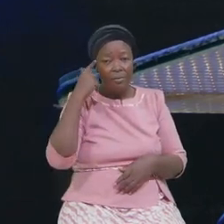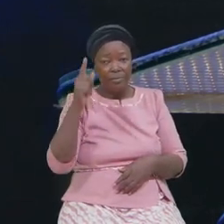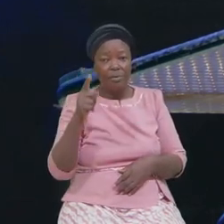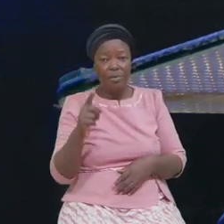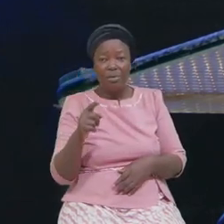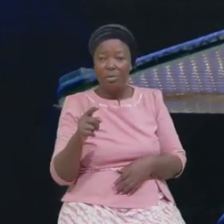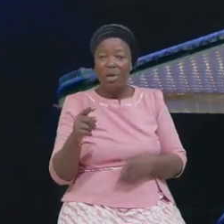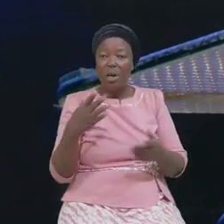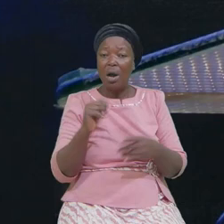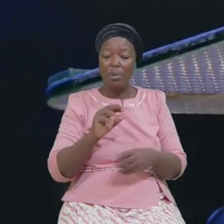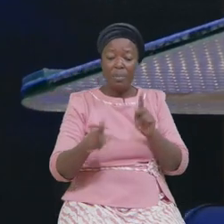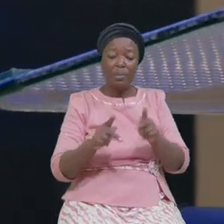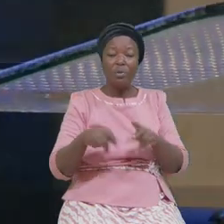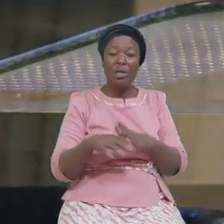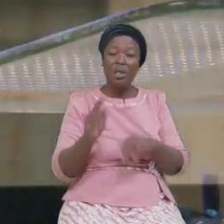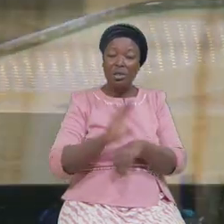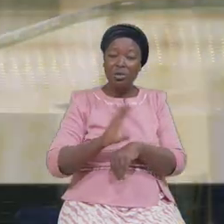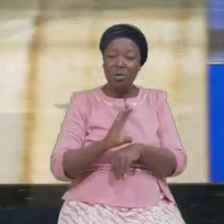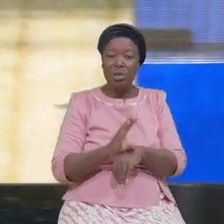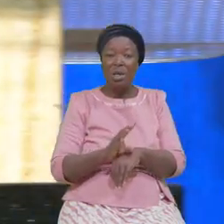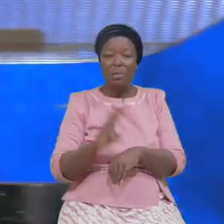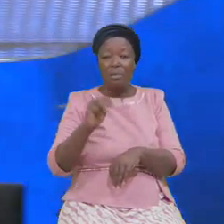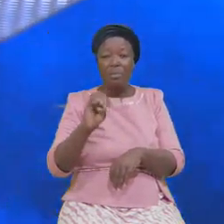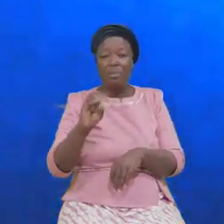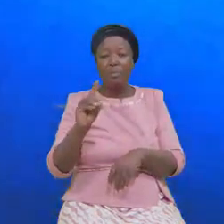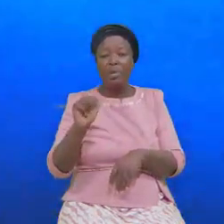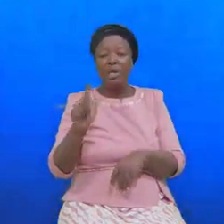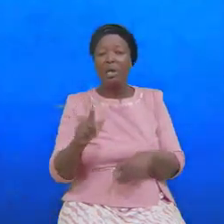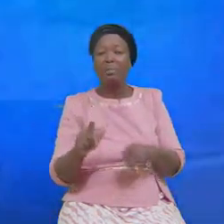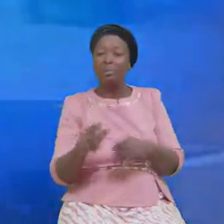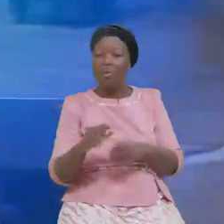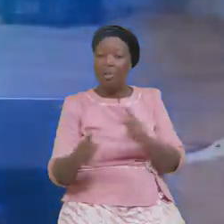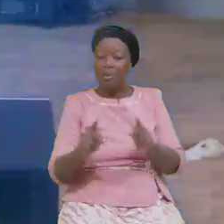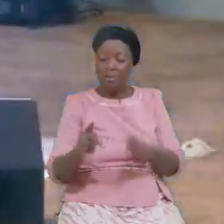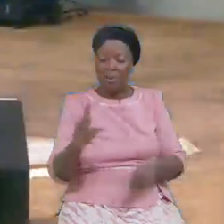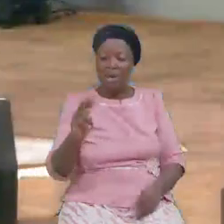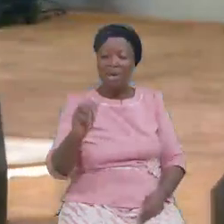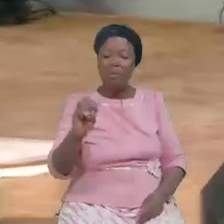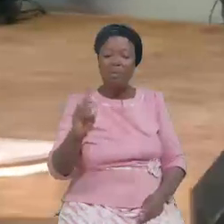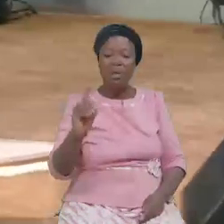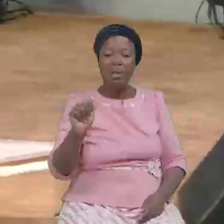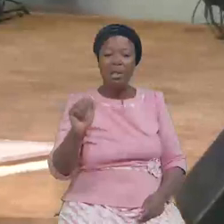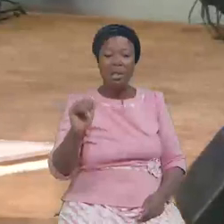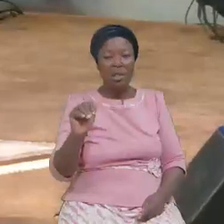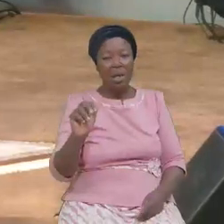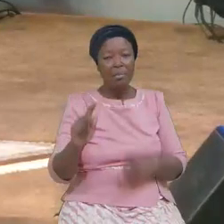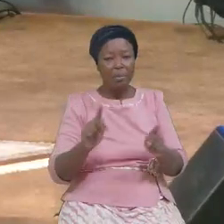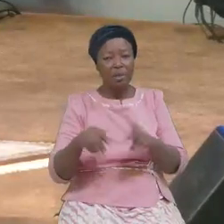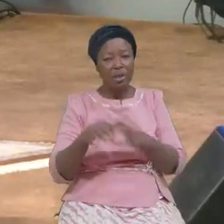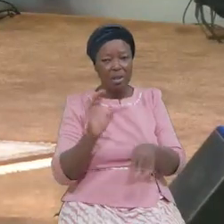media section. Why can't we get them, knowing that whatever counsel we need,